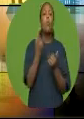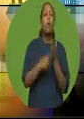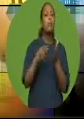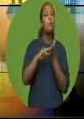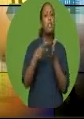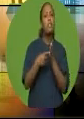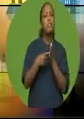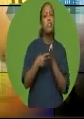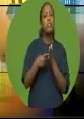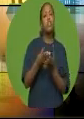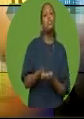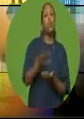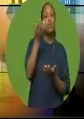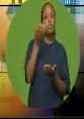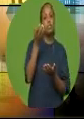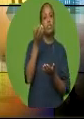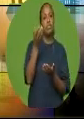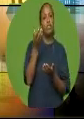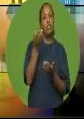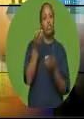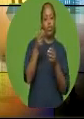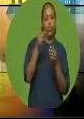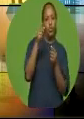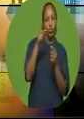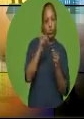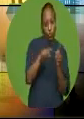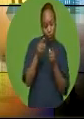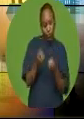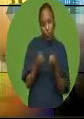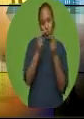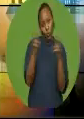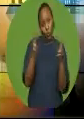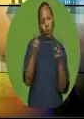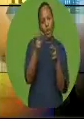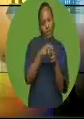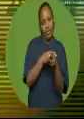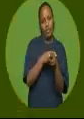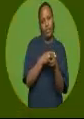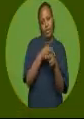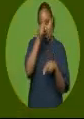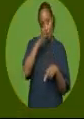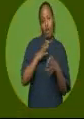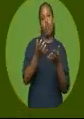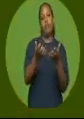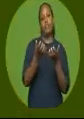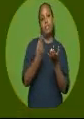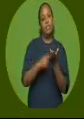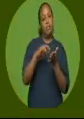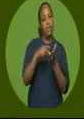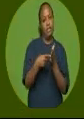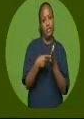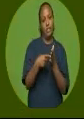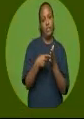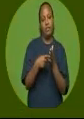we mean by resources are too limited to satisfy human wants. It means that